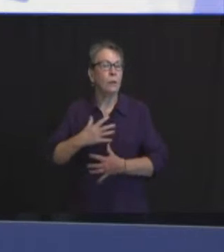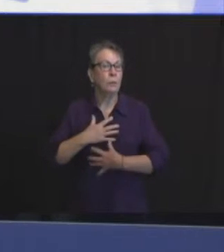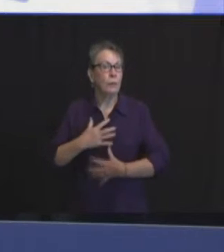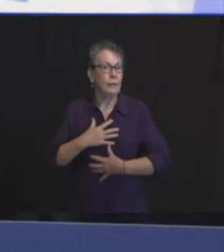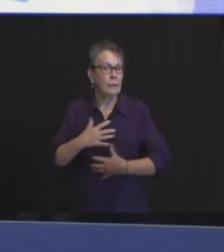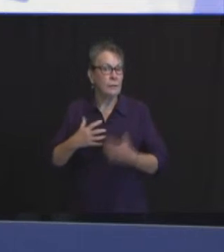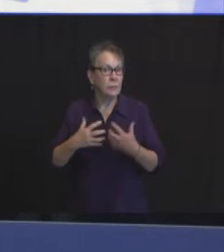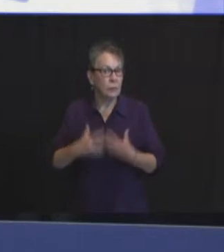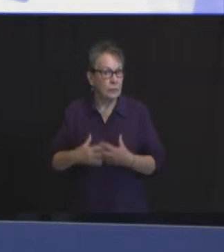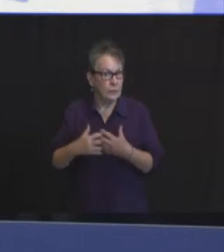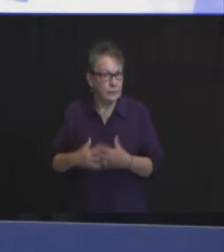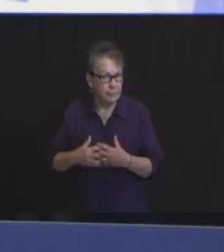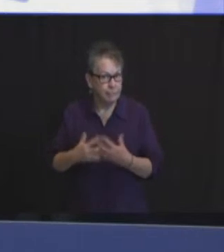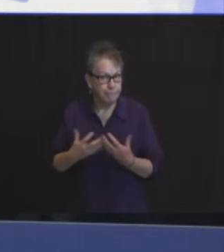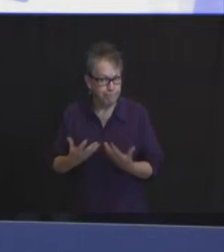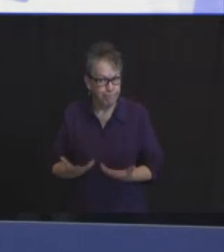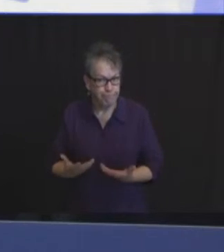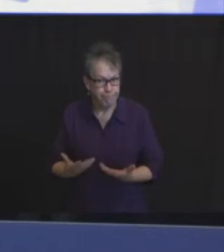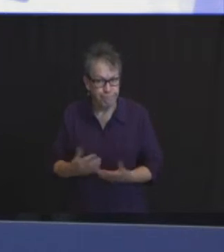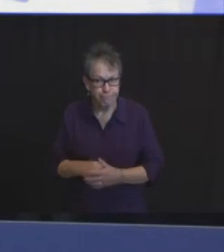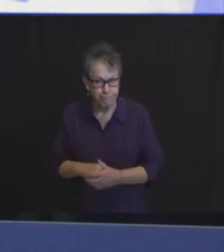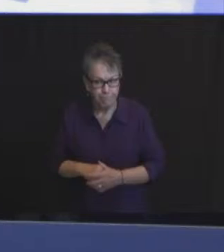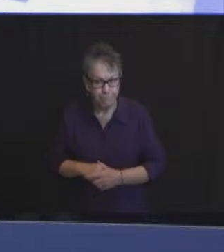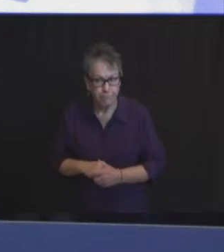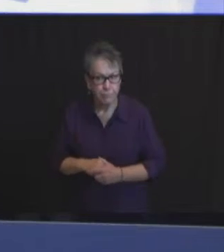6th, there have been 2 new reports of